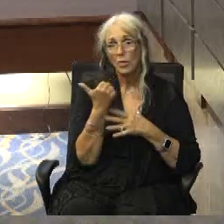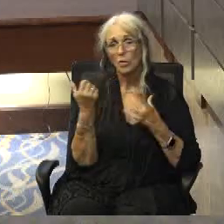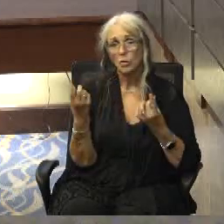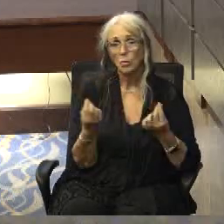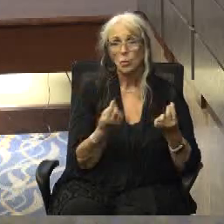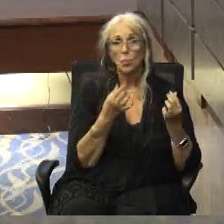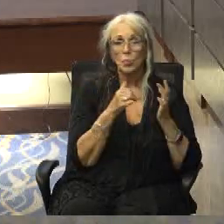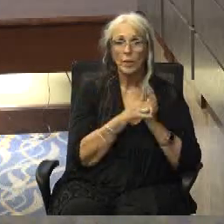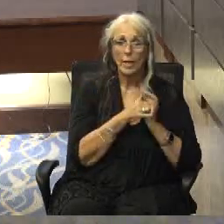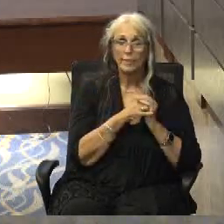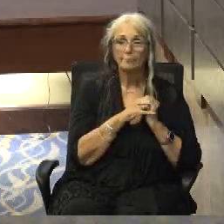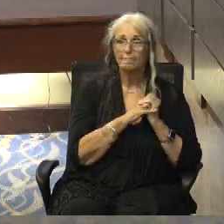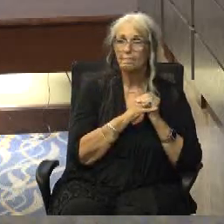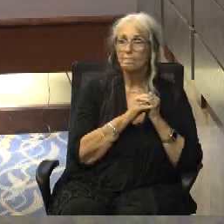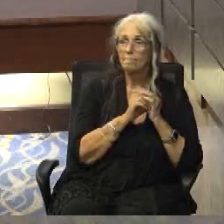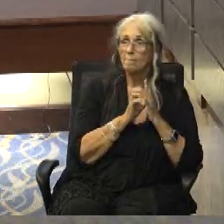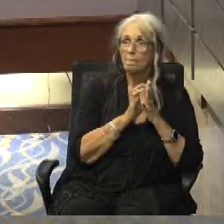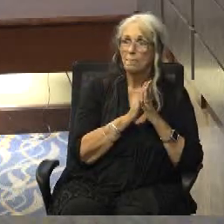just that.